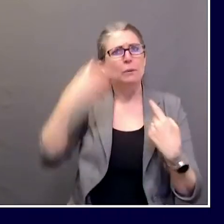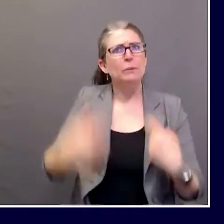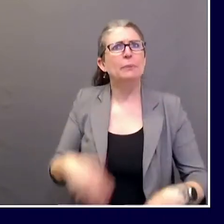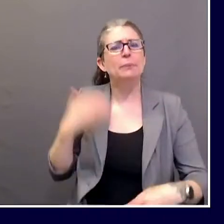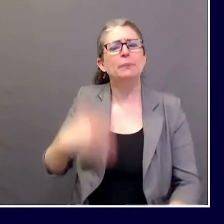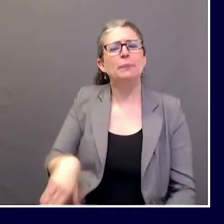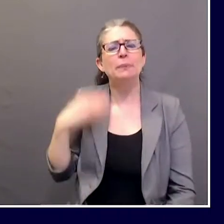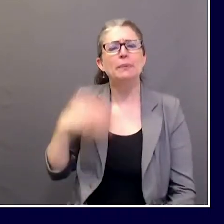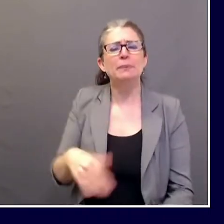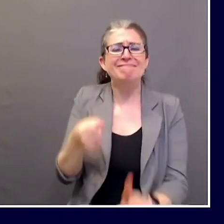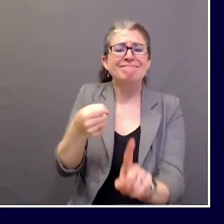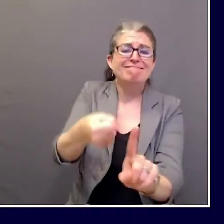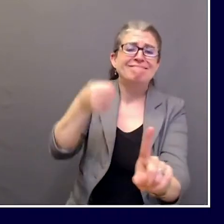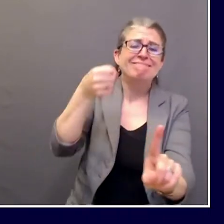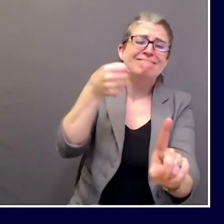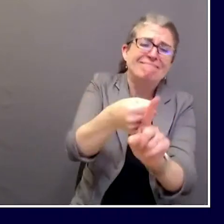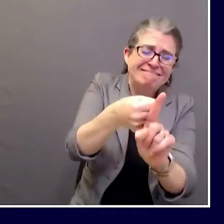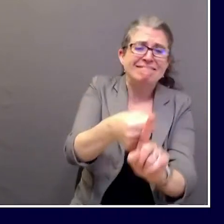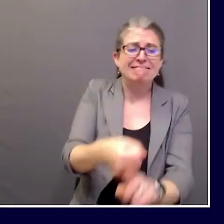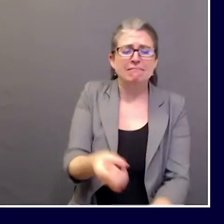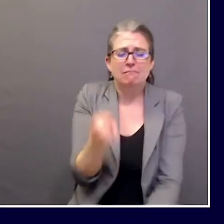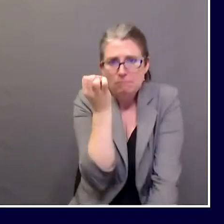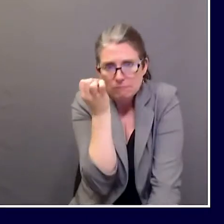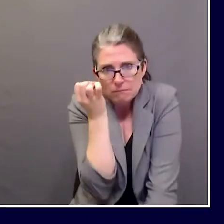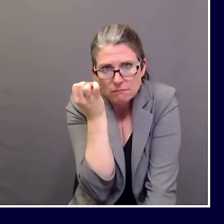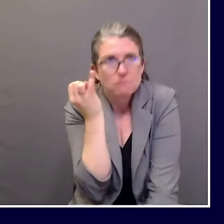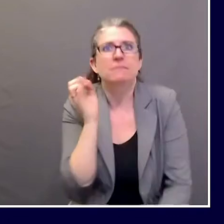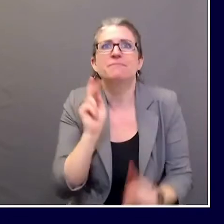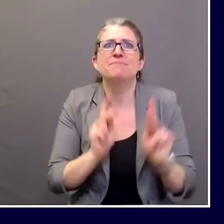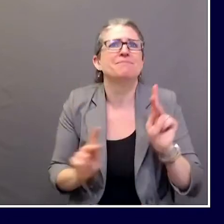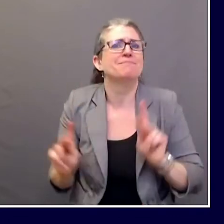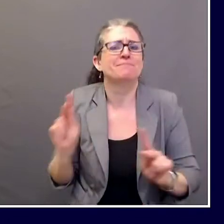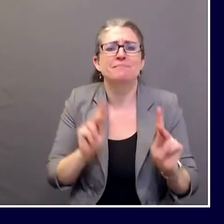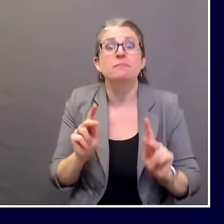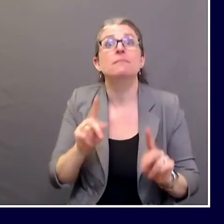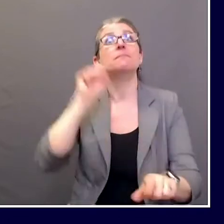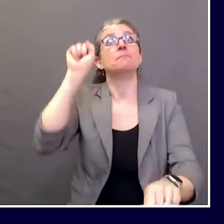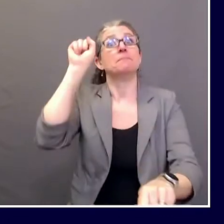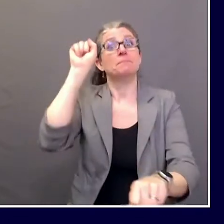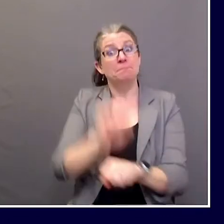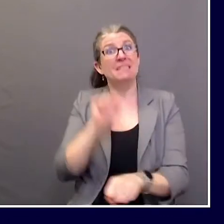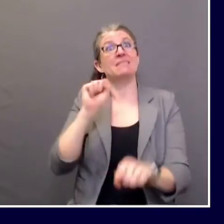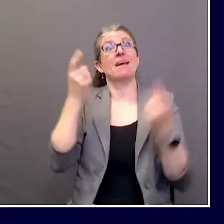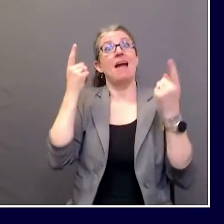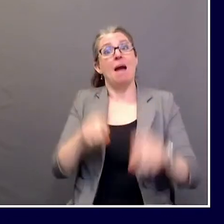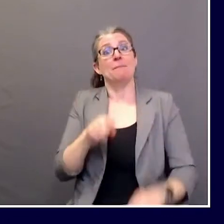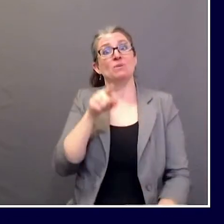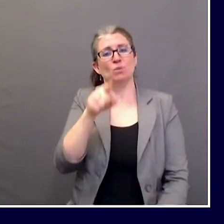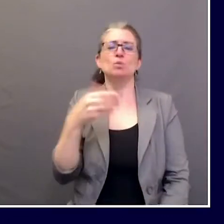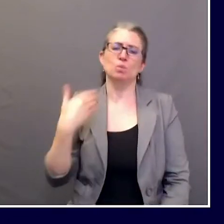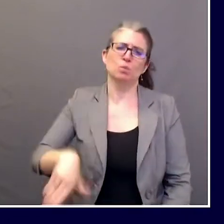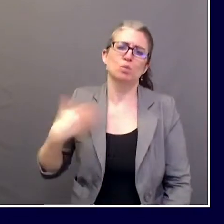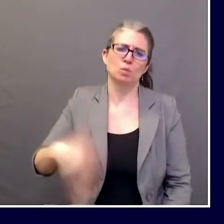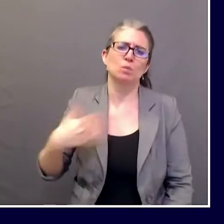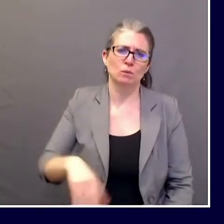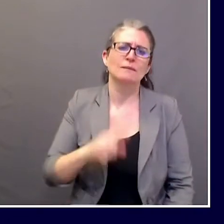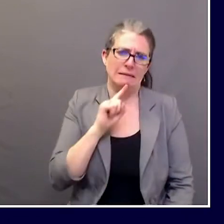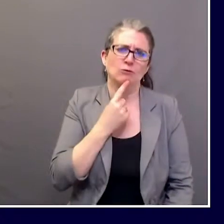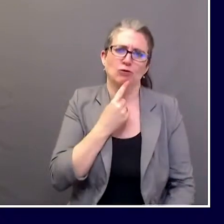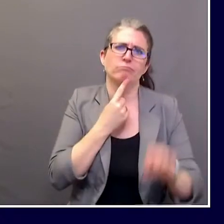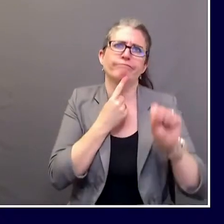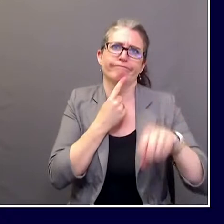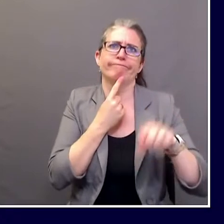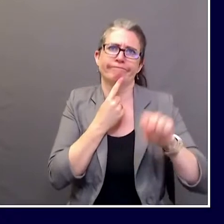States. Maine CDC, the state of Maine, is not aware of any reports of these effects or these incidents